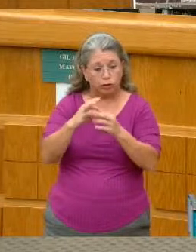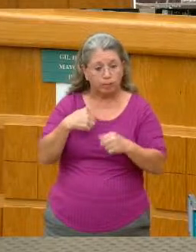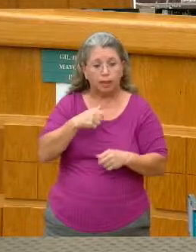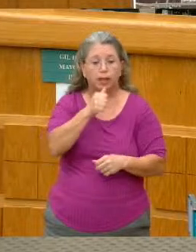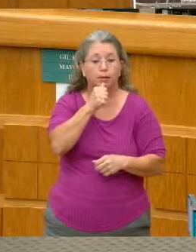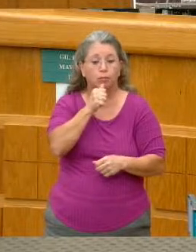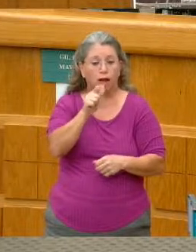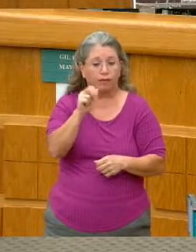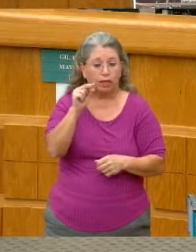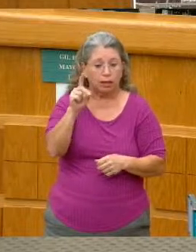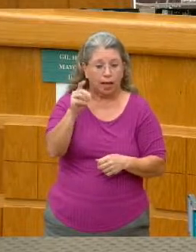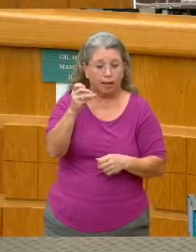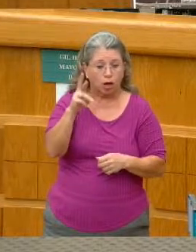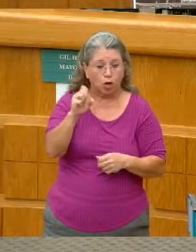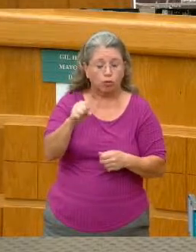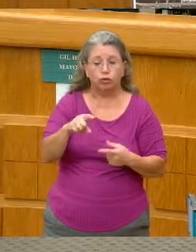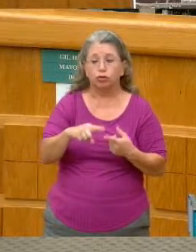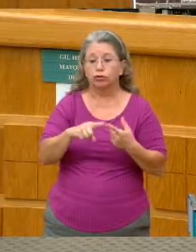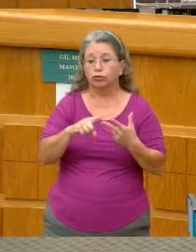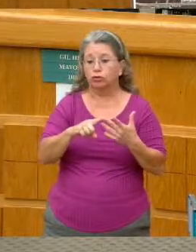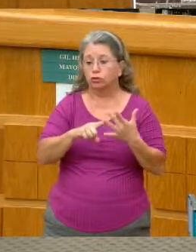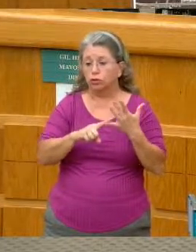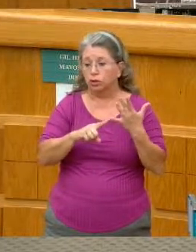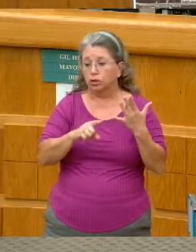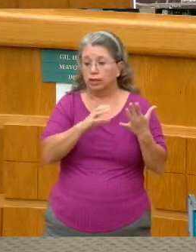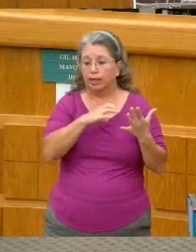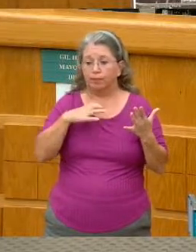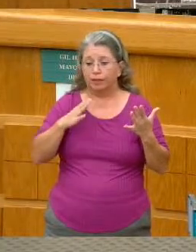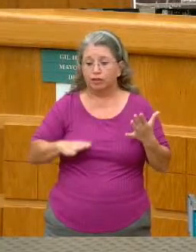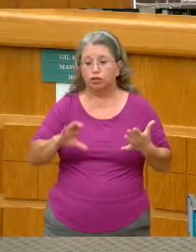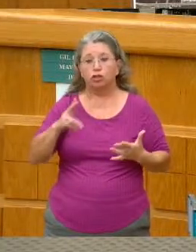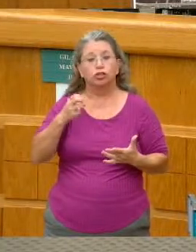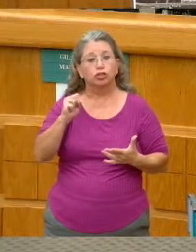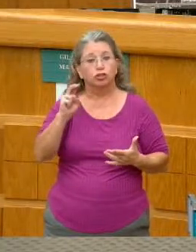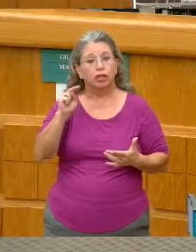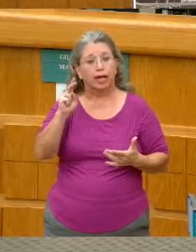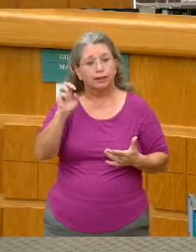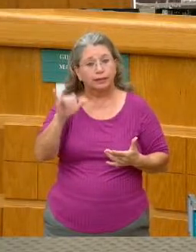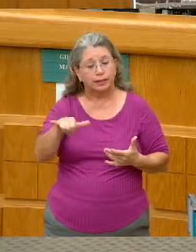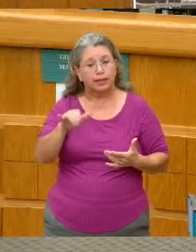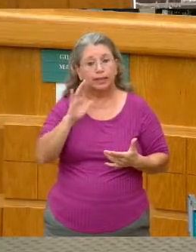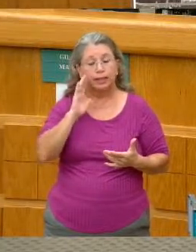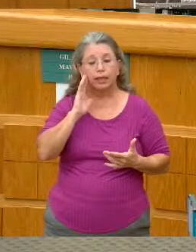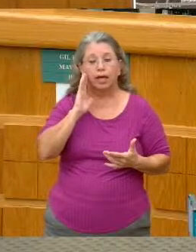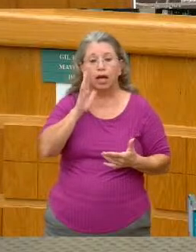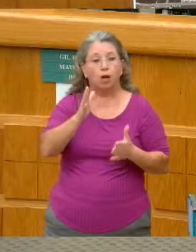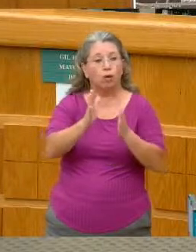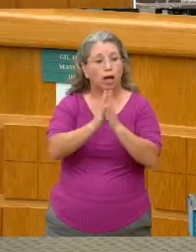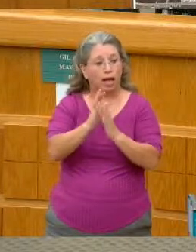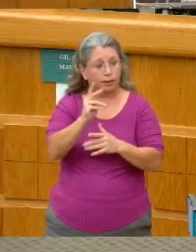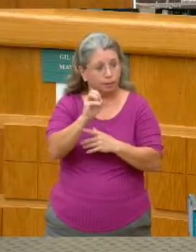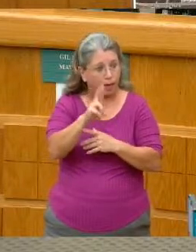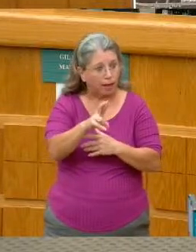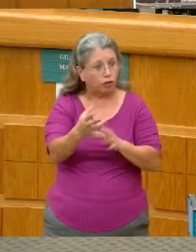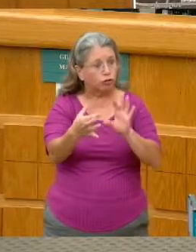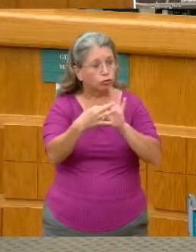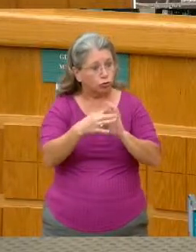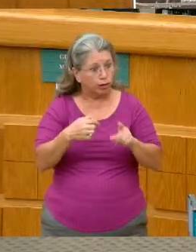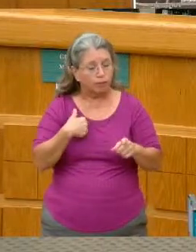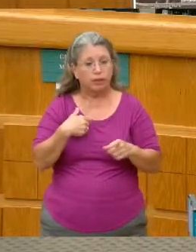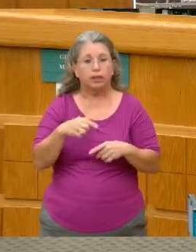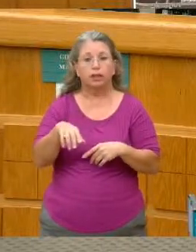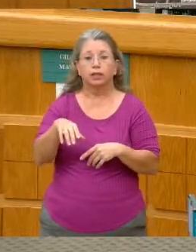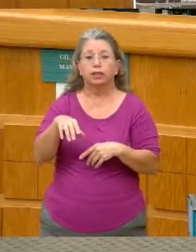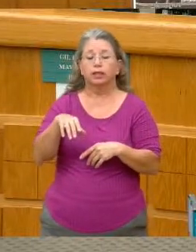and Commissioner Chesney will join me and will help me bring folks from Port Aransas, and I will ask Mayor McComb to join me. And we